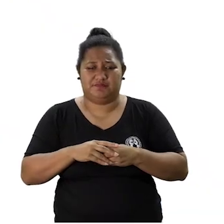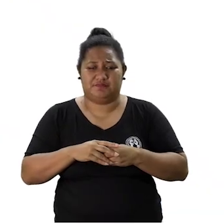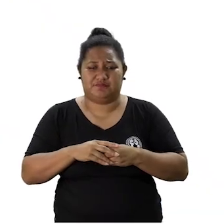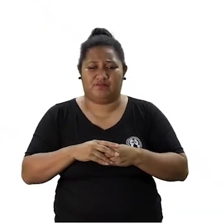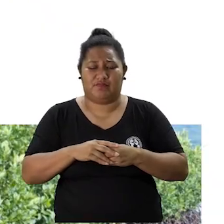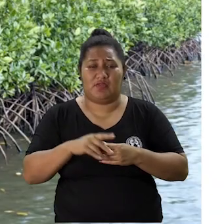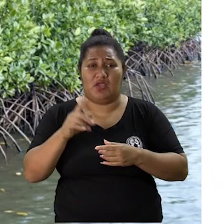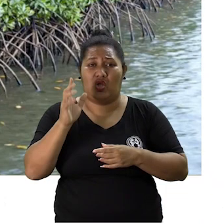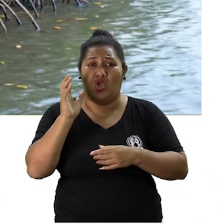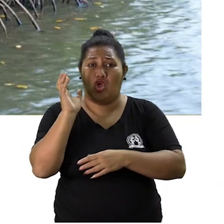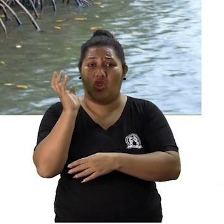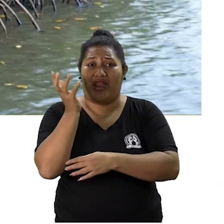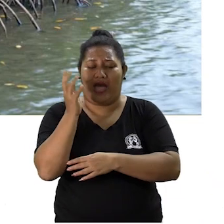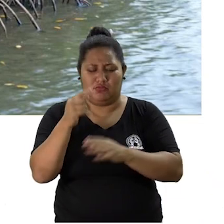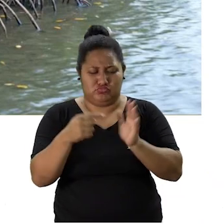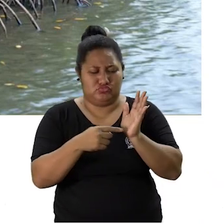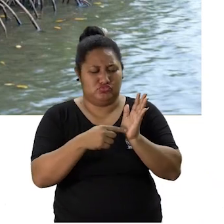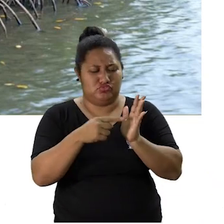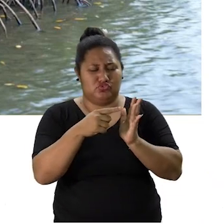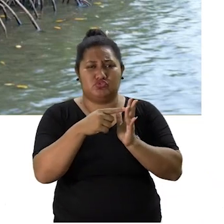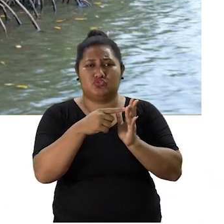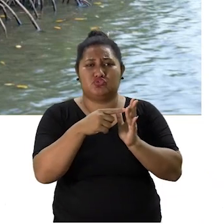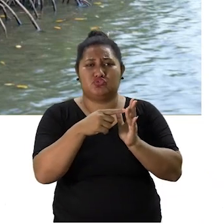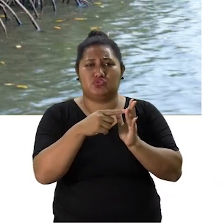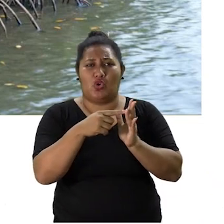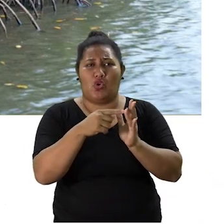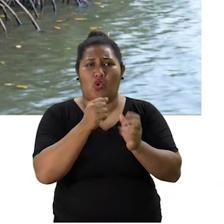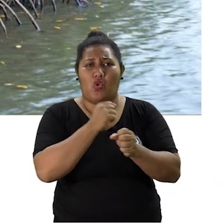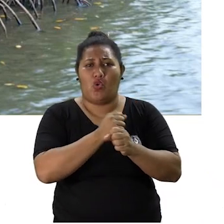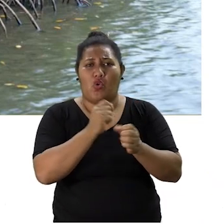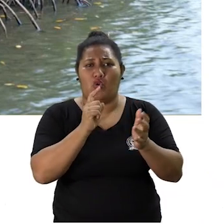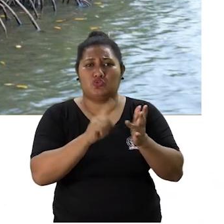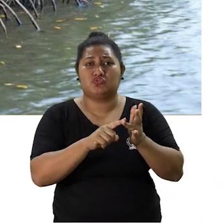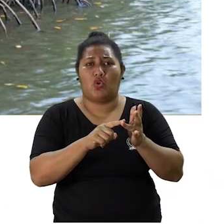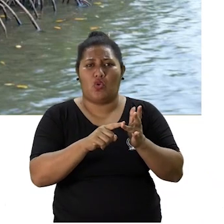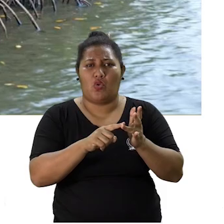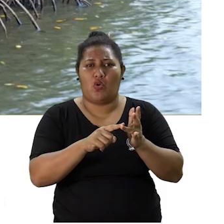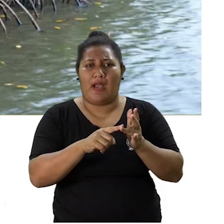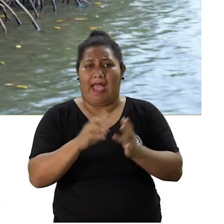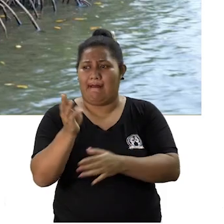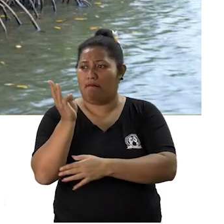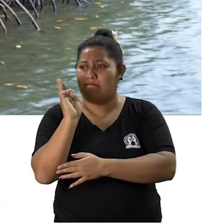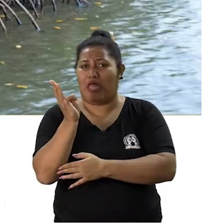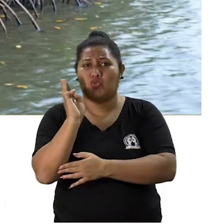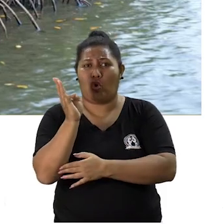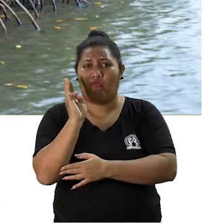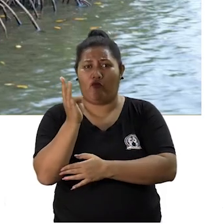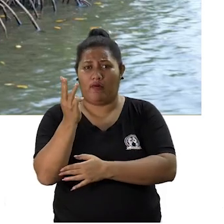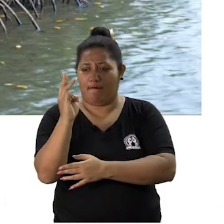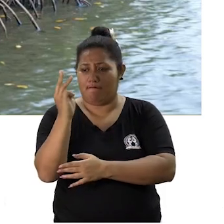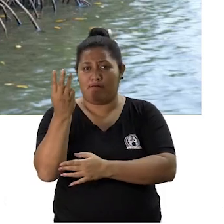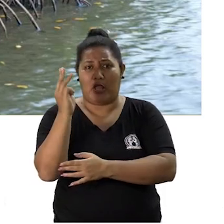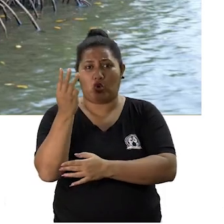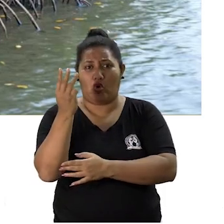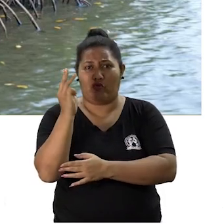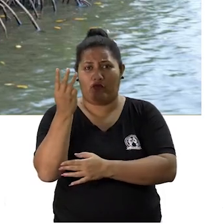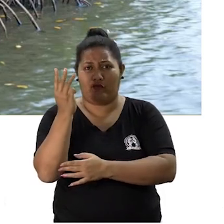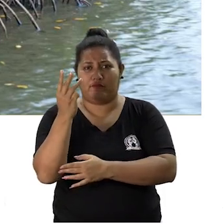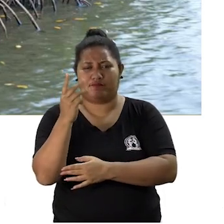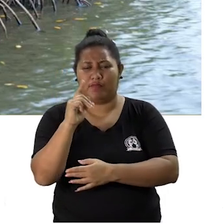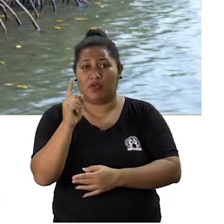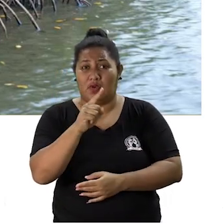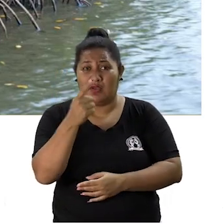O le la au leo le tongo, e le na o le tasi se tu ai ngā tongo. What you can see is